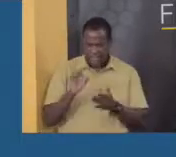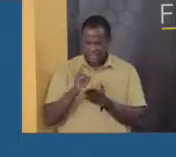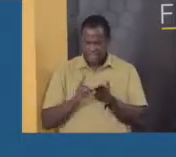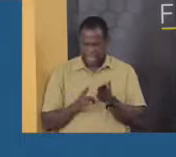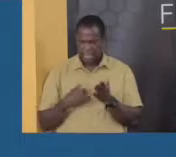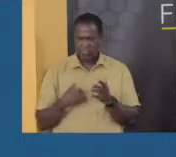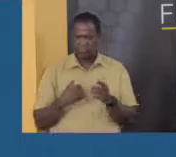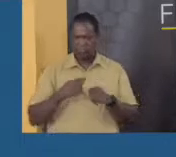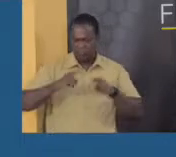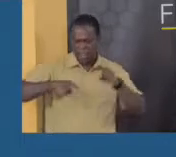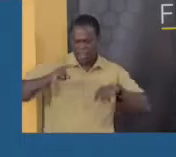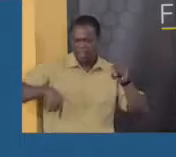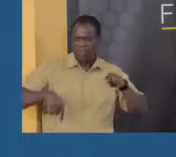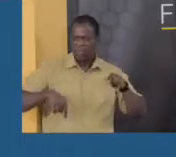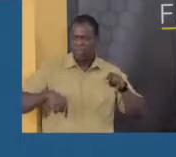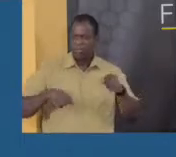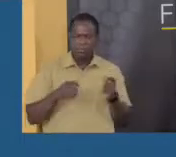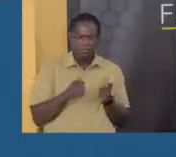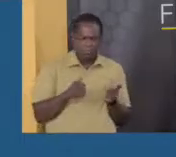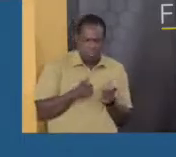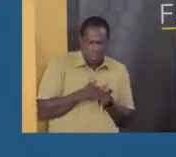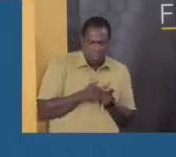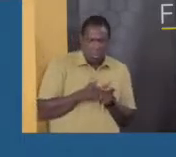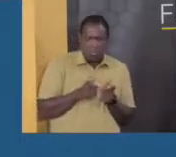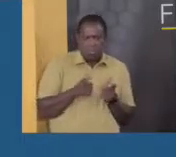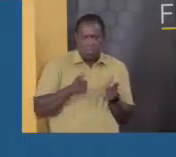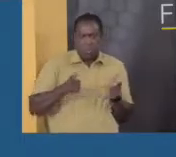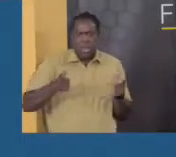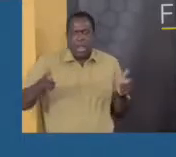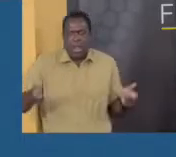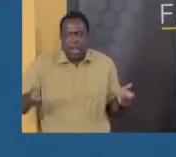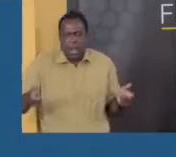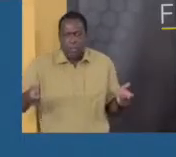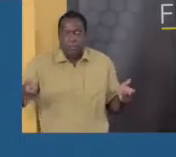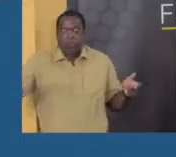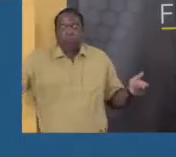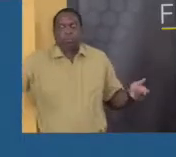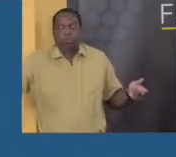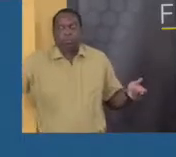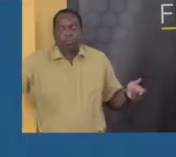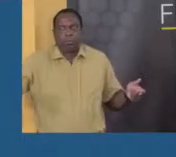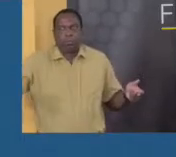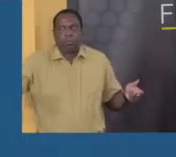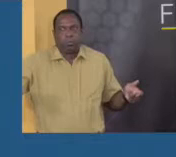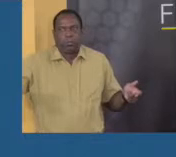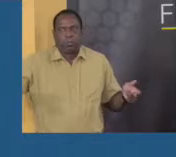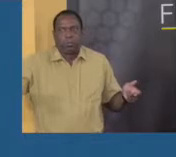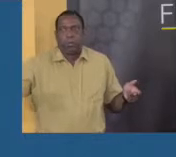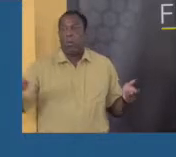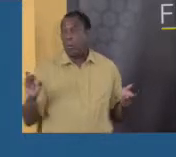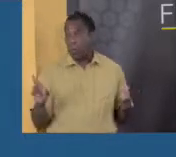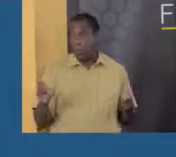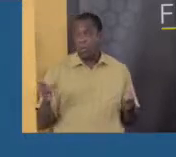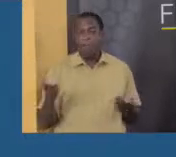go from small to large, extra large, or you might